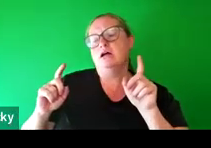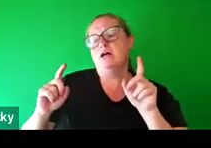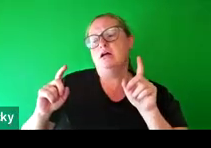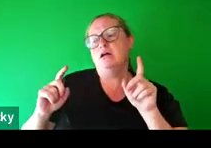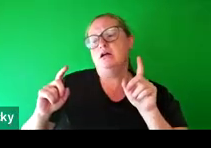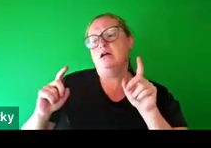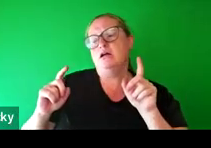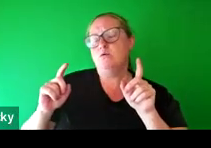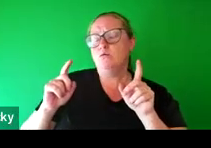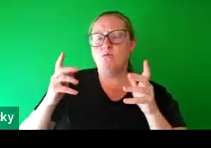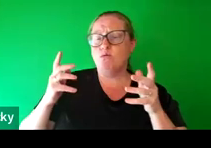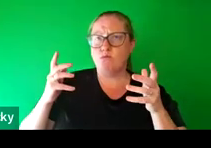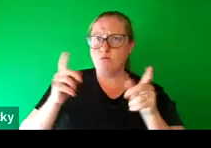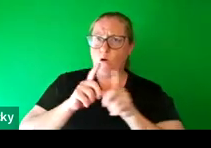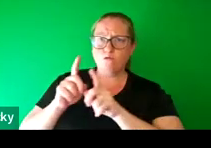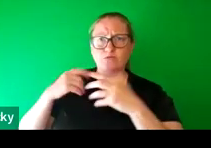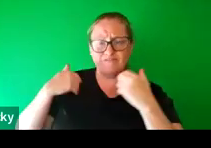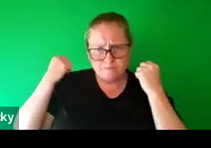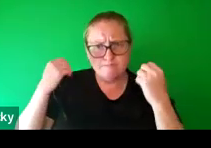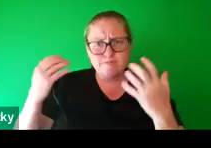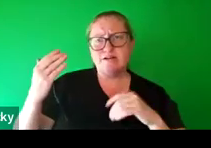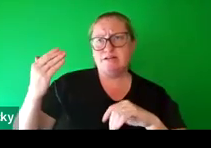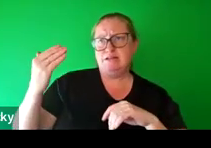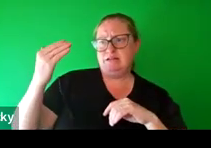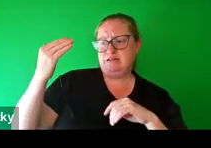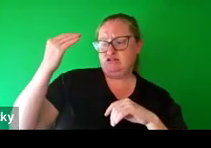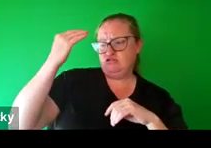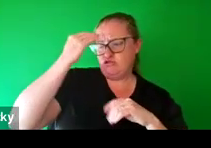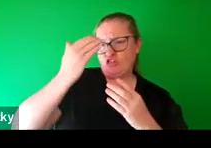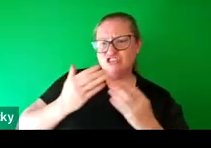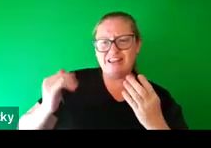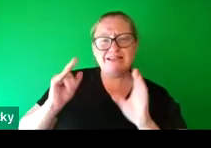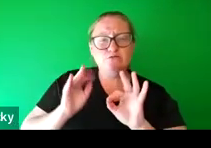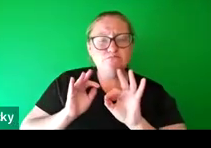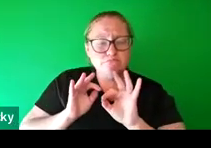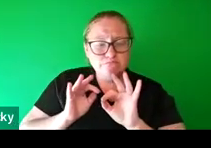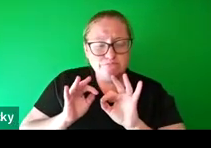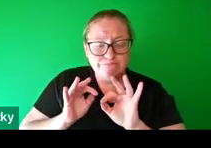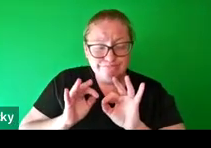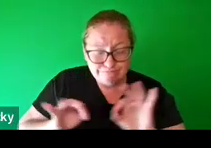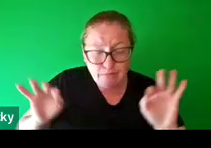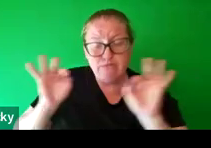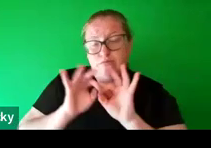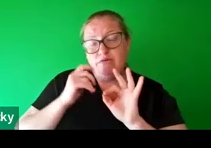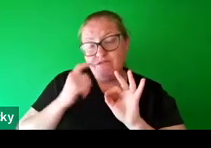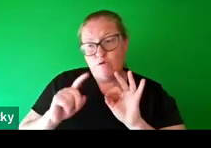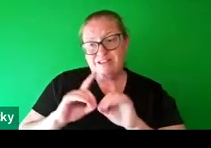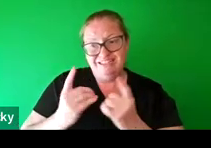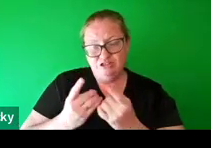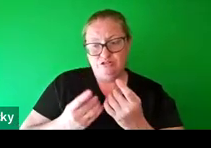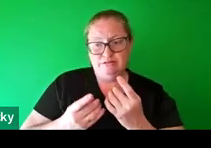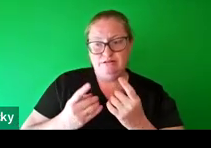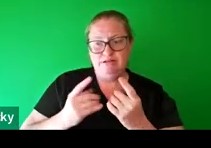of knowledge holes that are material to the work we do as a district that instead of hiring staff,